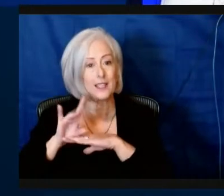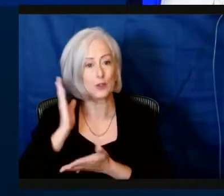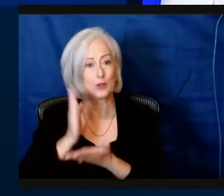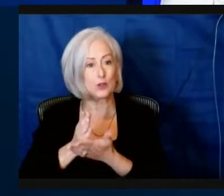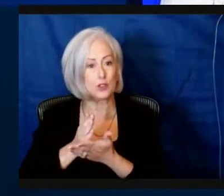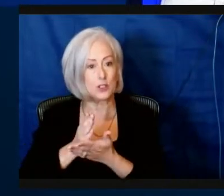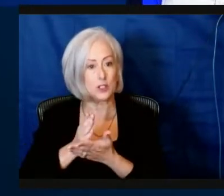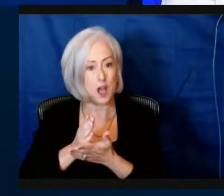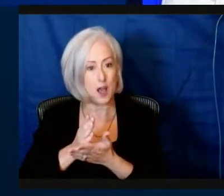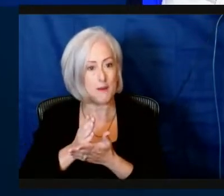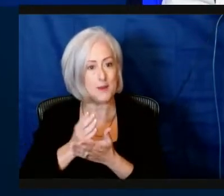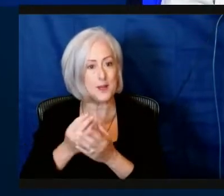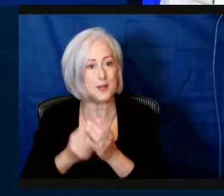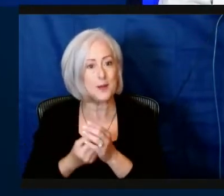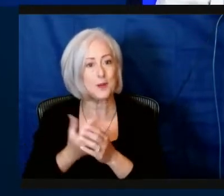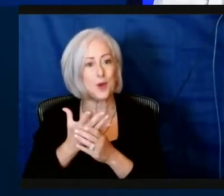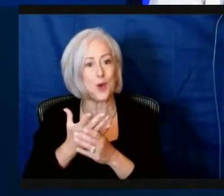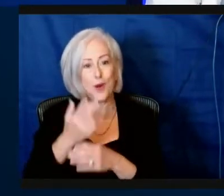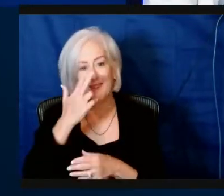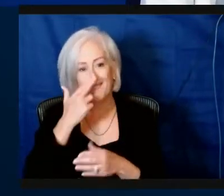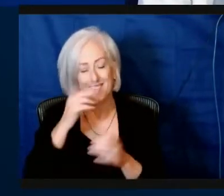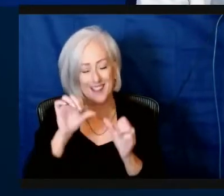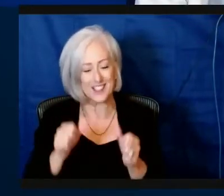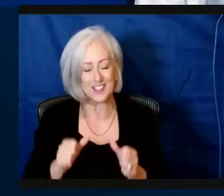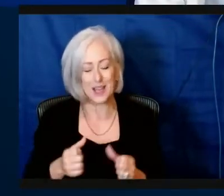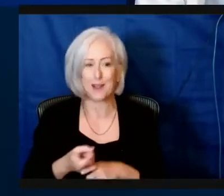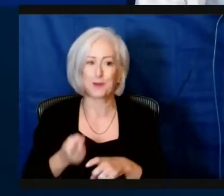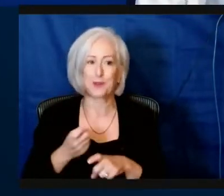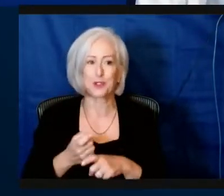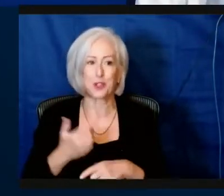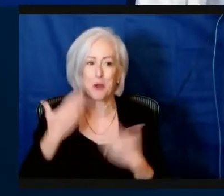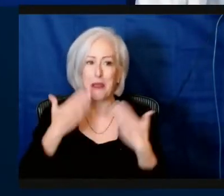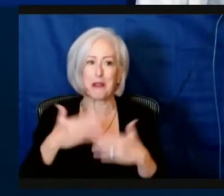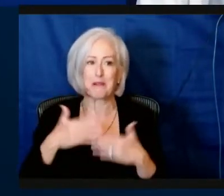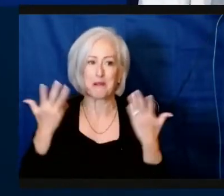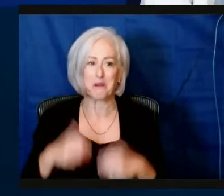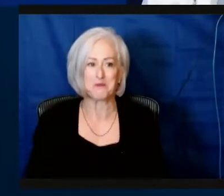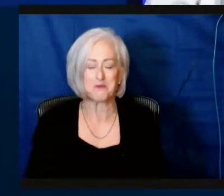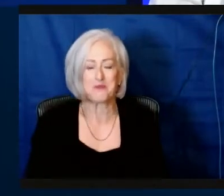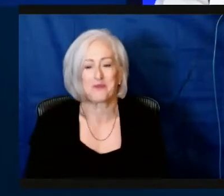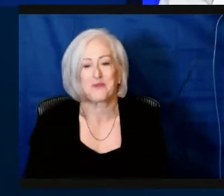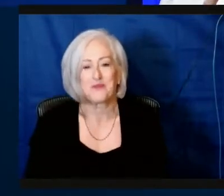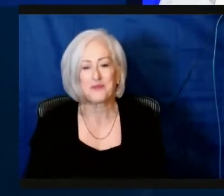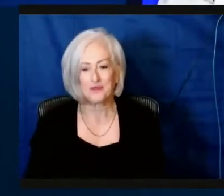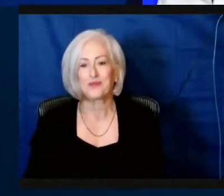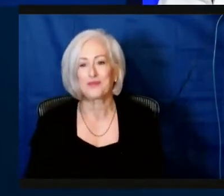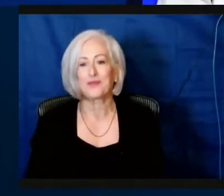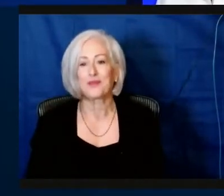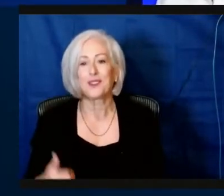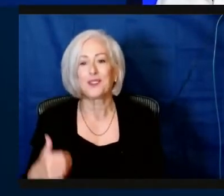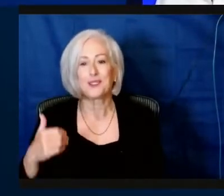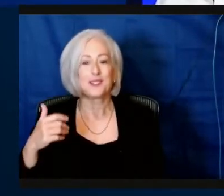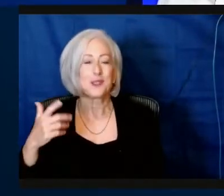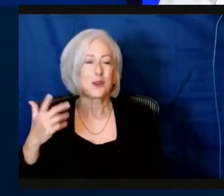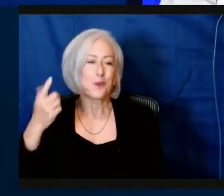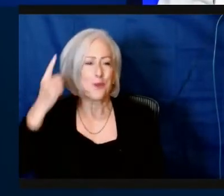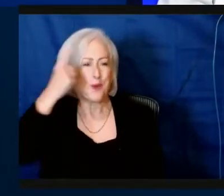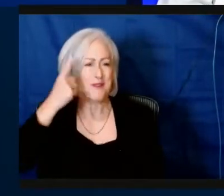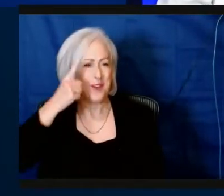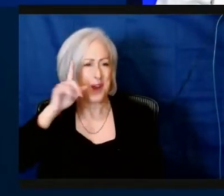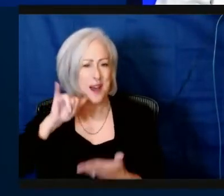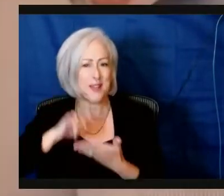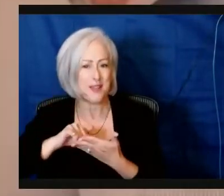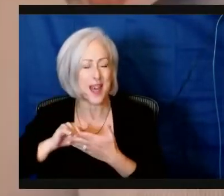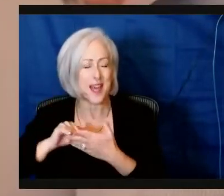joke. I don't know. I'm just. All right. there are some thoughts along those lines that microgravity